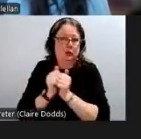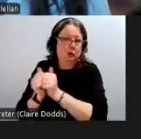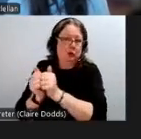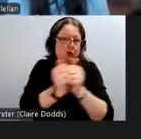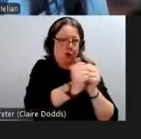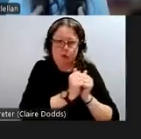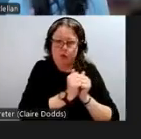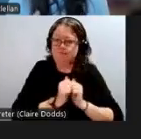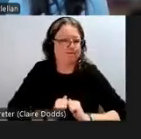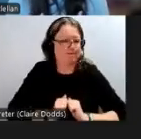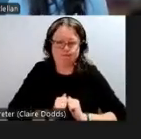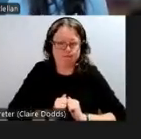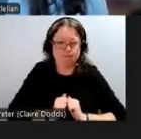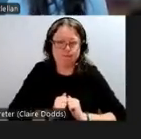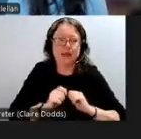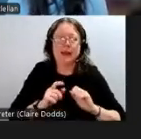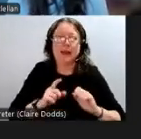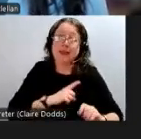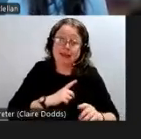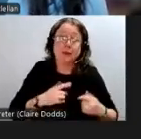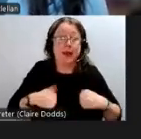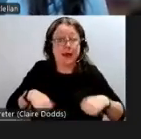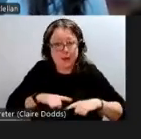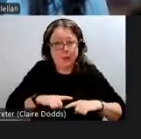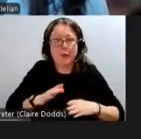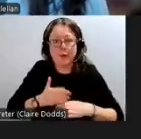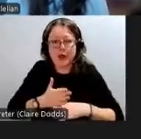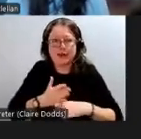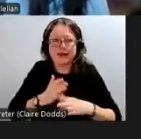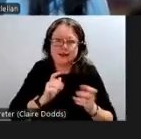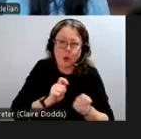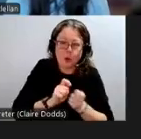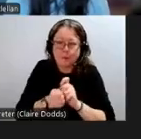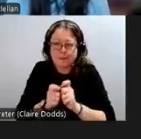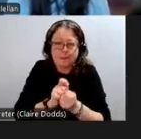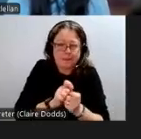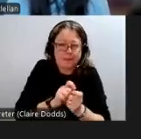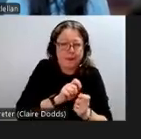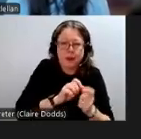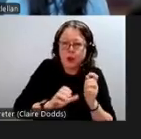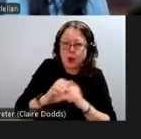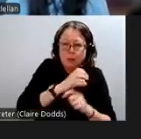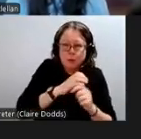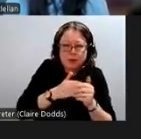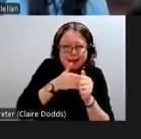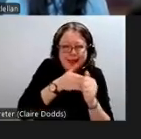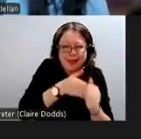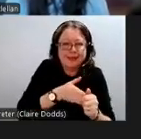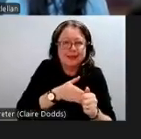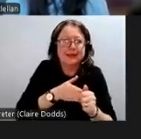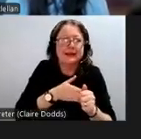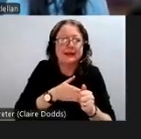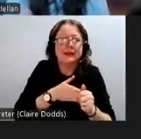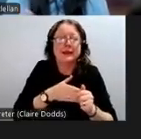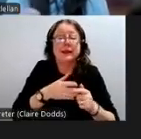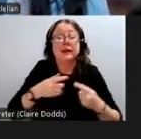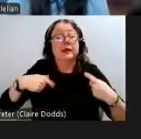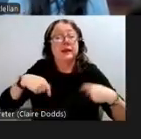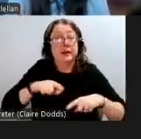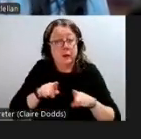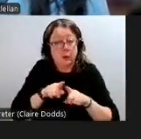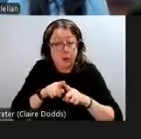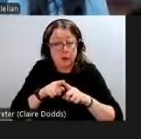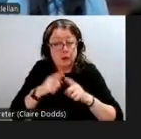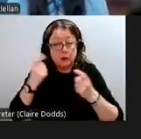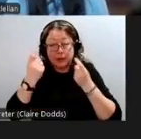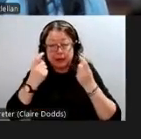and that's why our work is so bespoke and so community led. And then it's around the structural inequalities, so knowing that chipping away